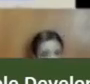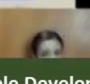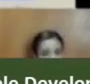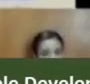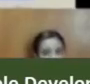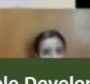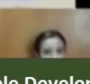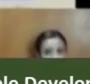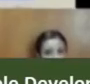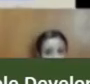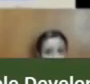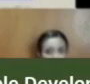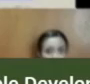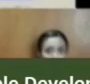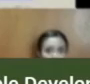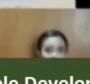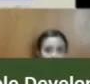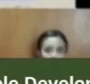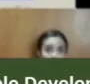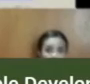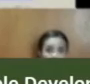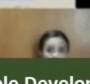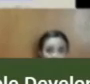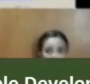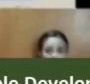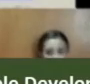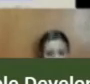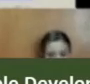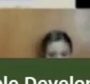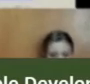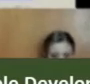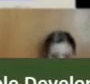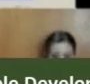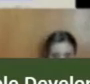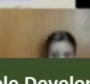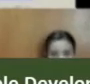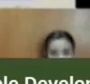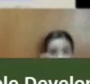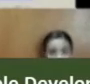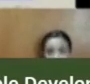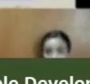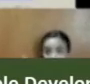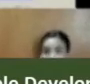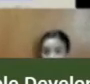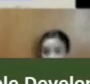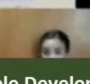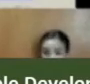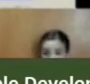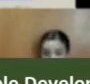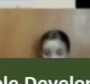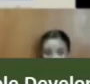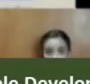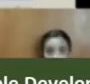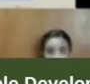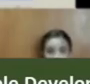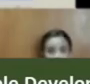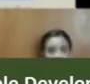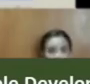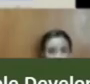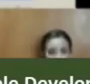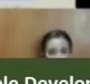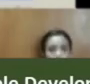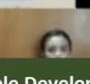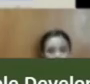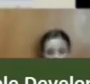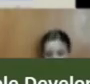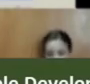country has wanted to manufacture in a developing country. What is interesting is that this agreement also covers training in